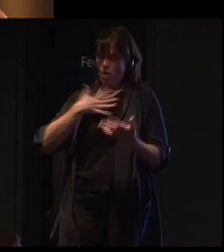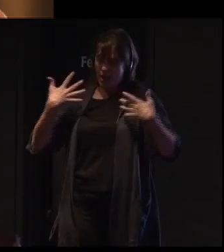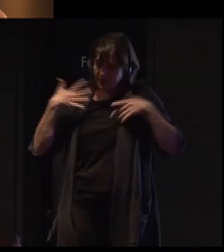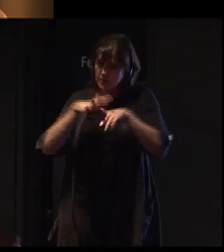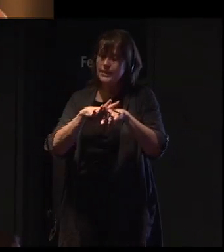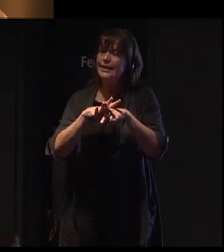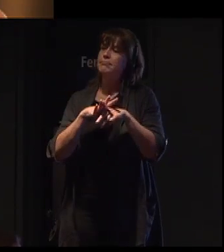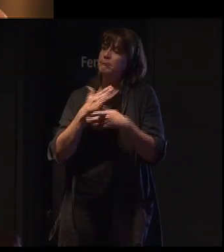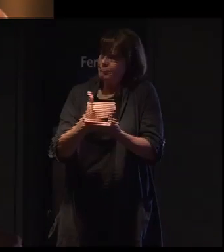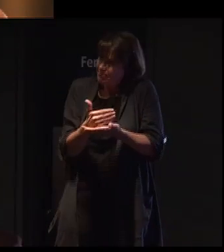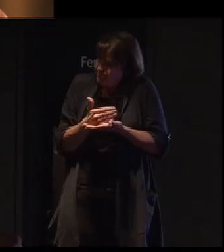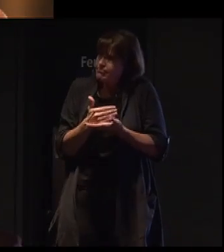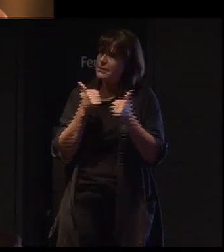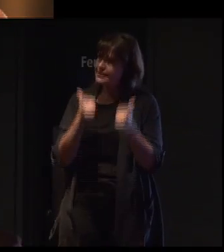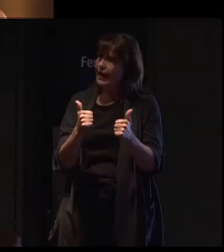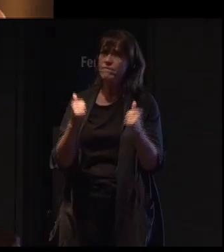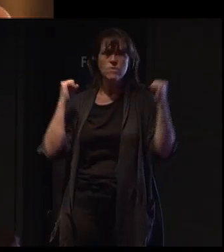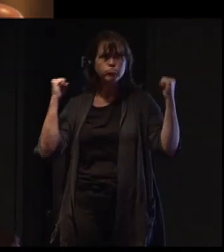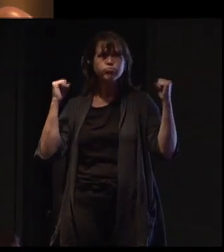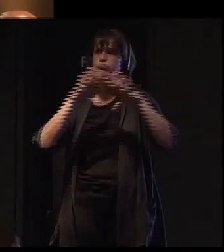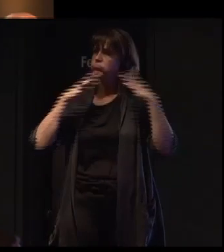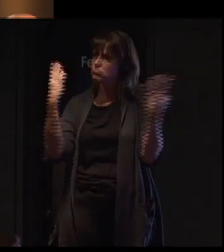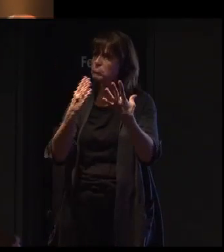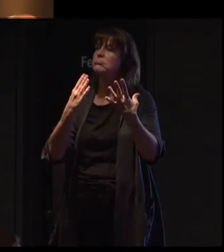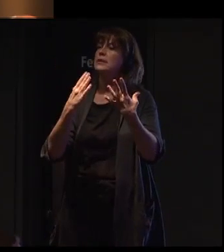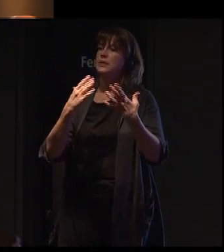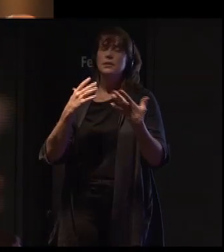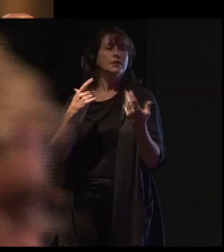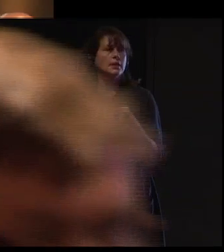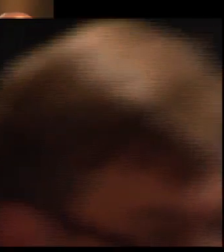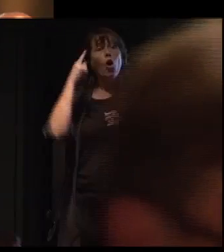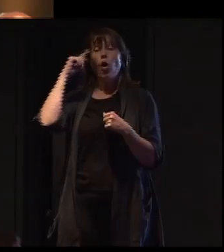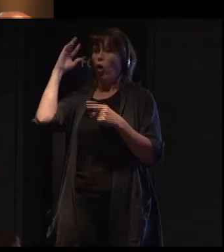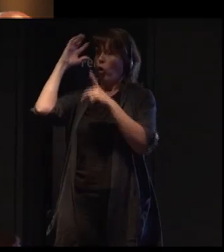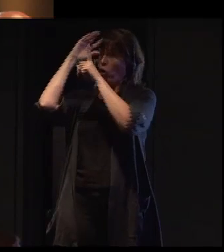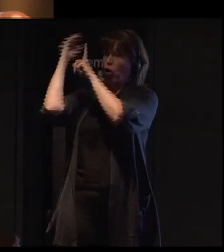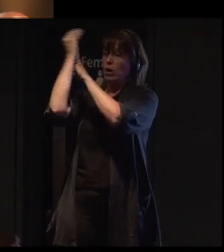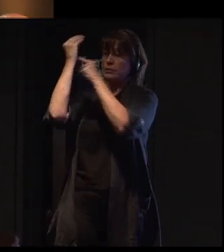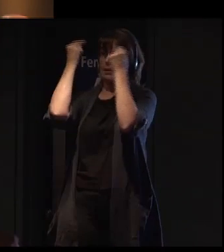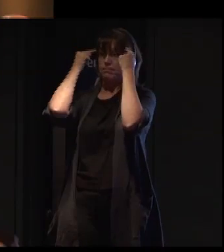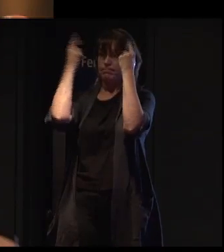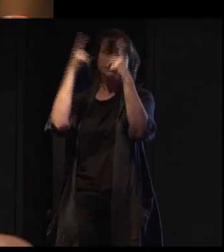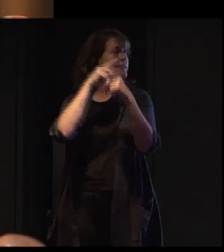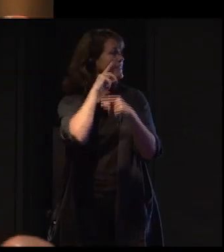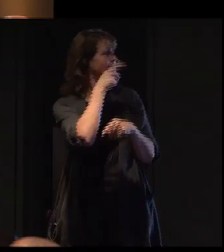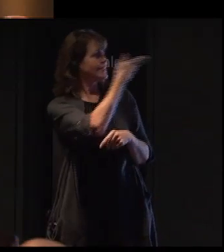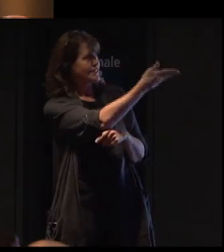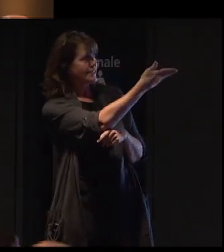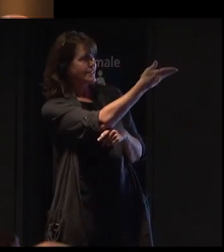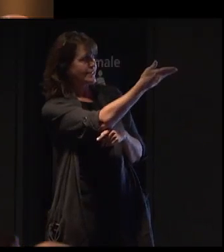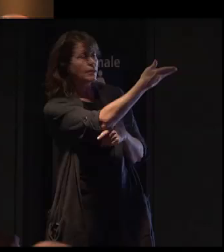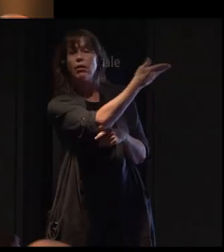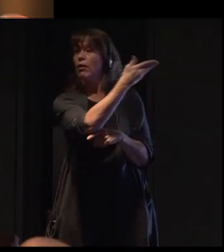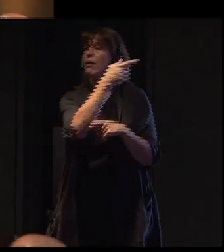safety, security and service concept. In this concept, as you can see from the picture with the iceberg, the people